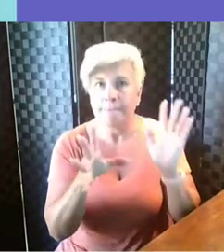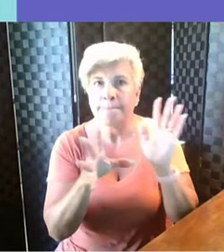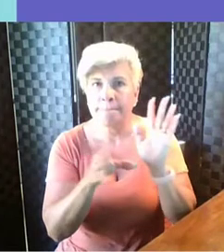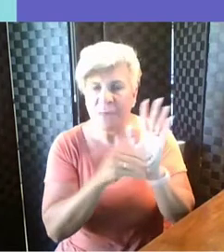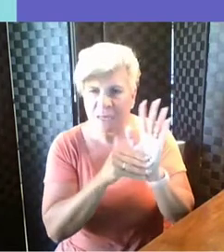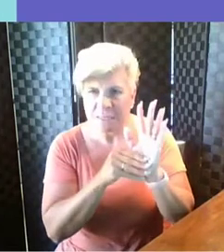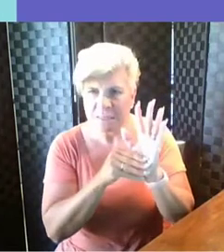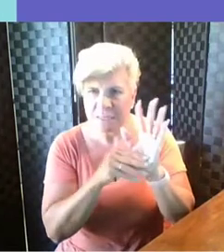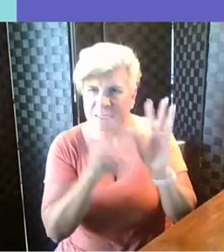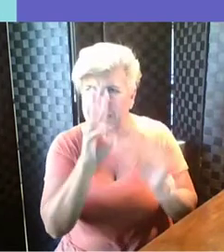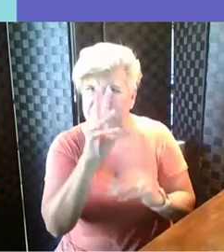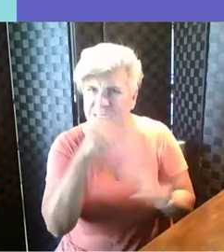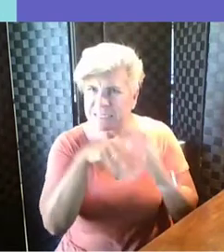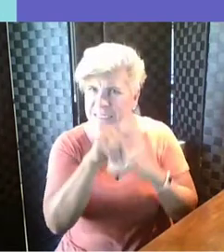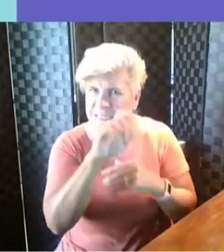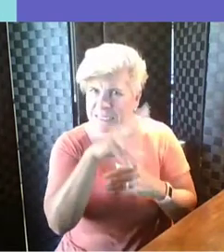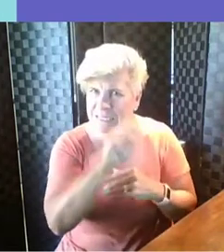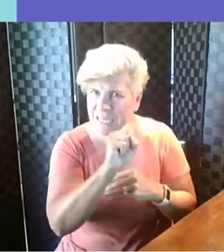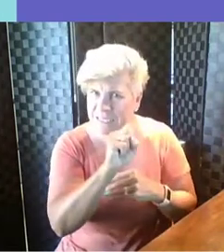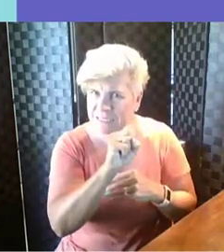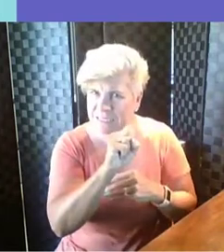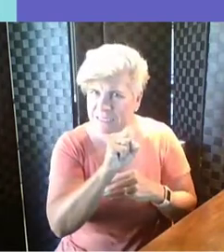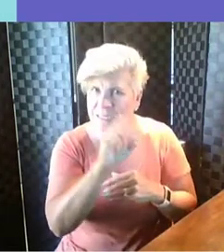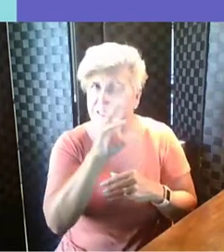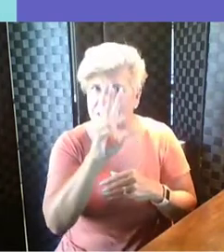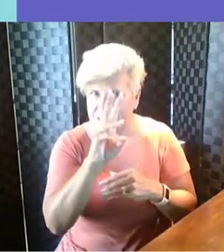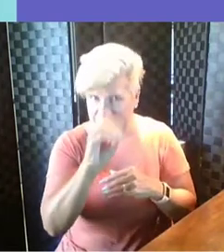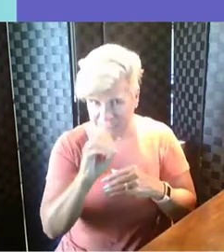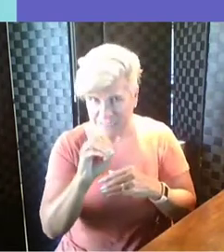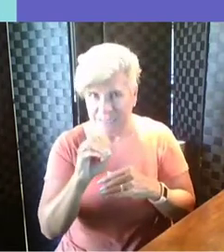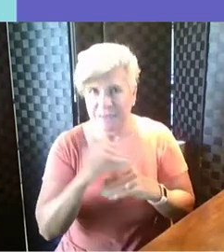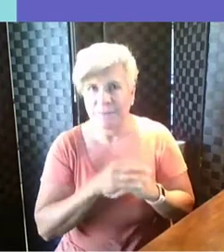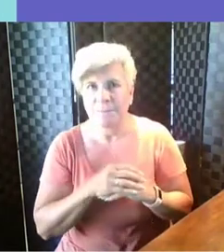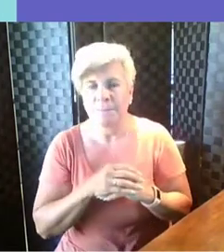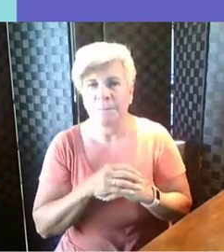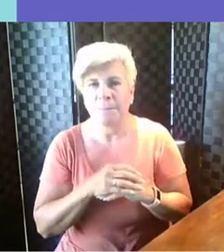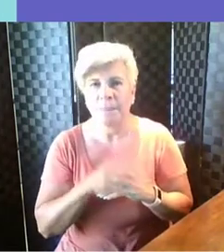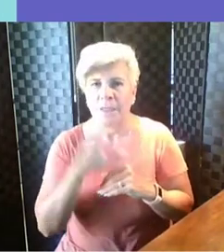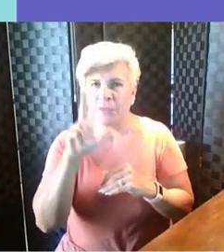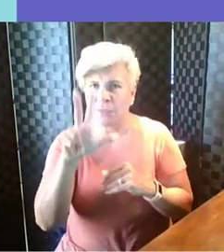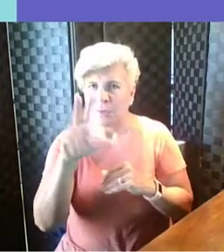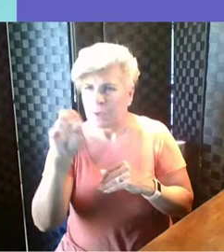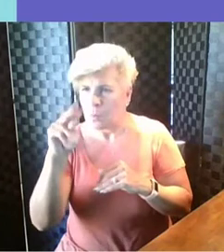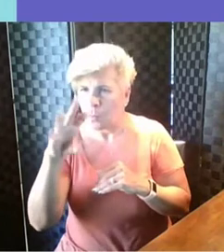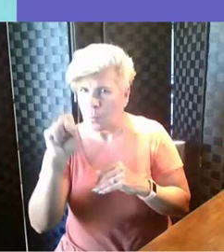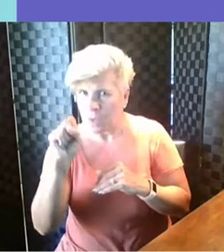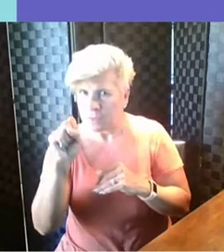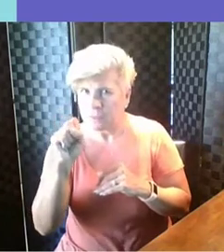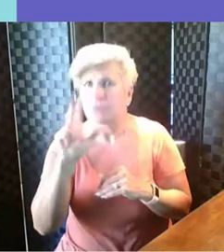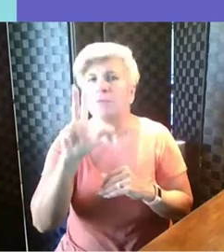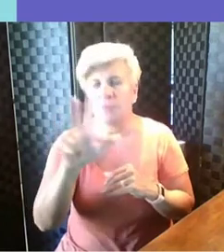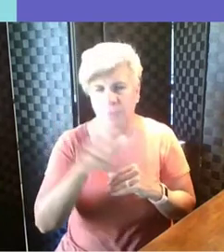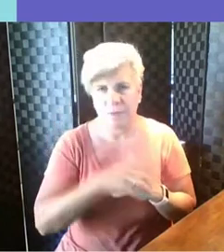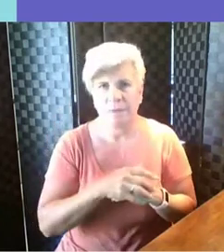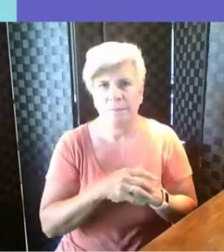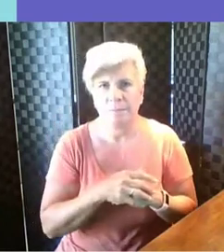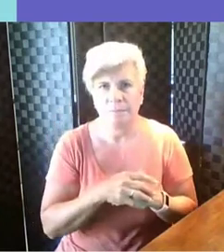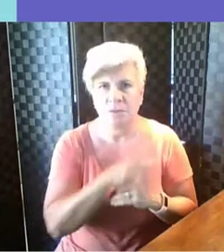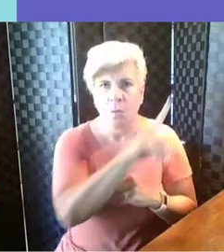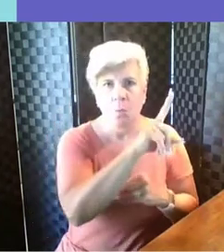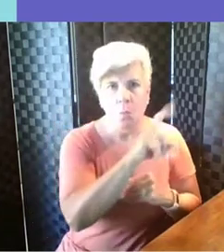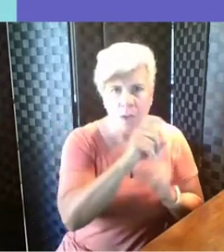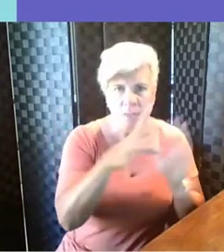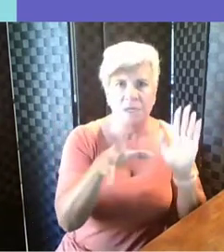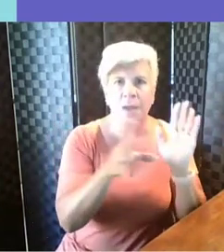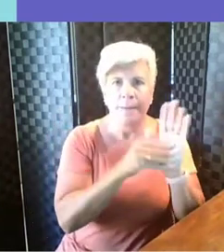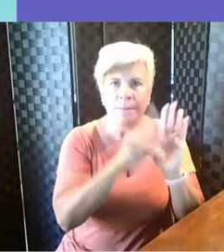a 6 in my tens place, which means 60, and a 3 in my ones place, which is just 3.